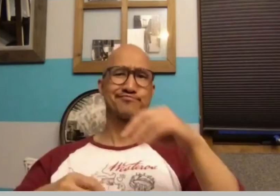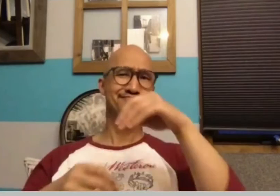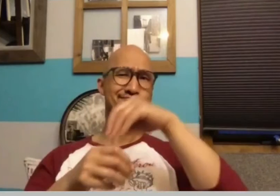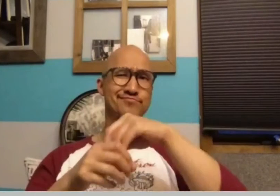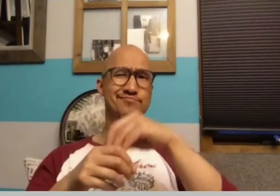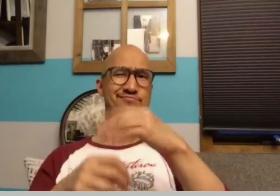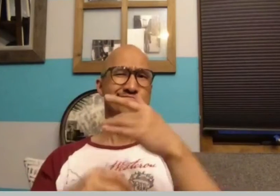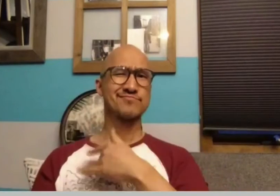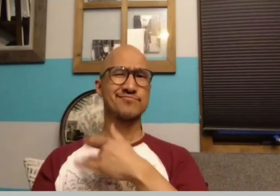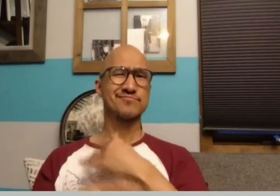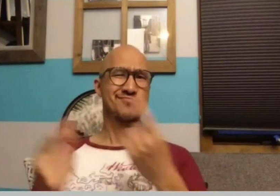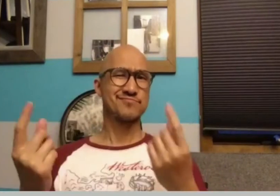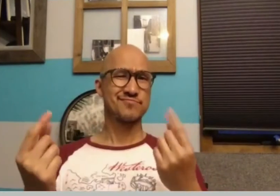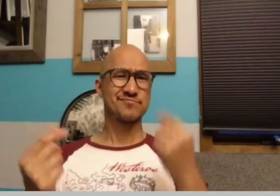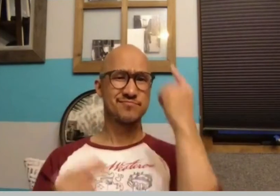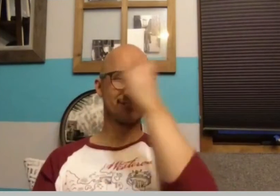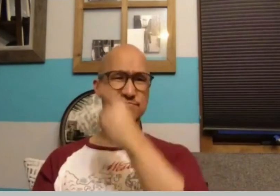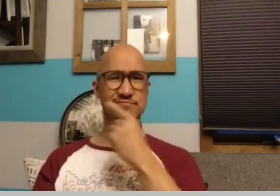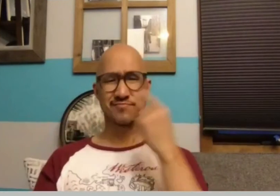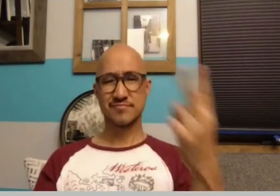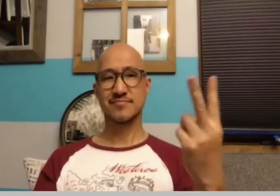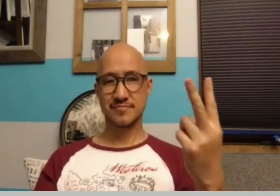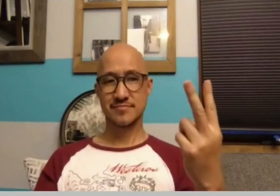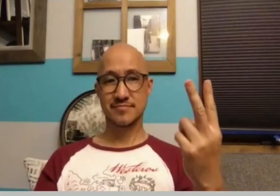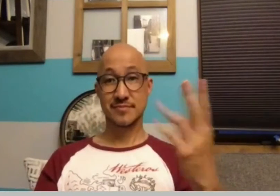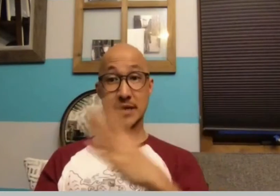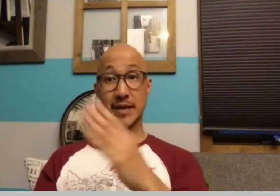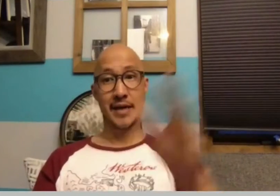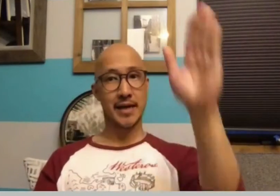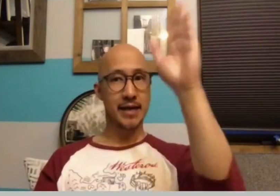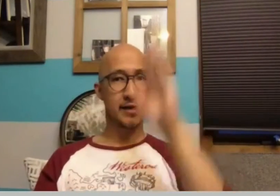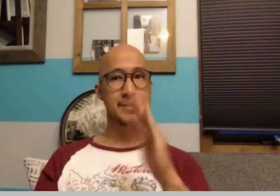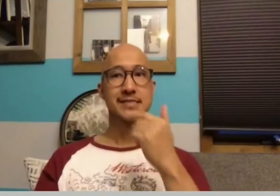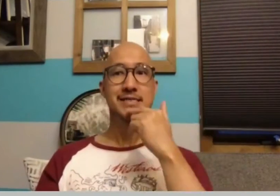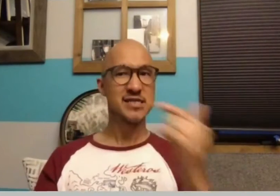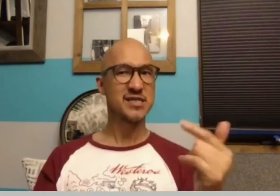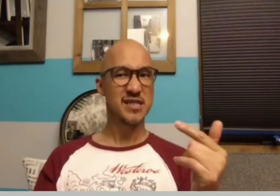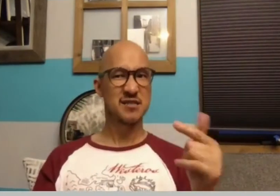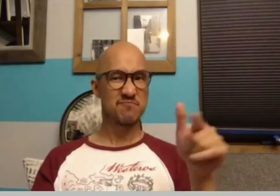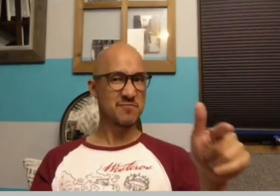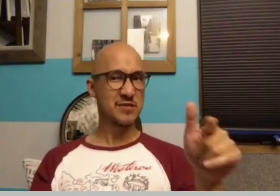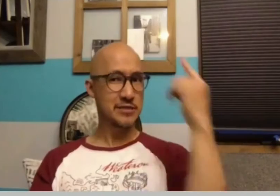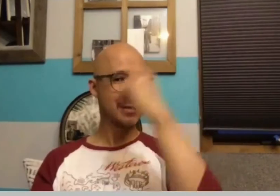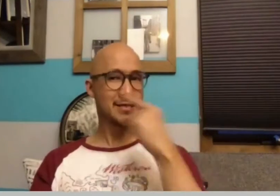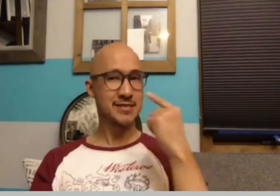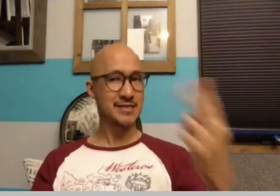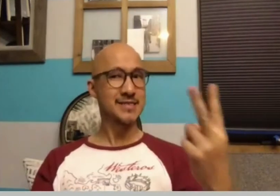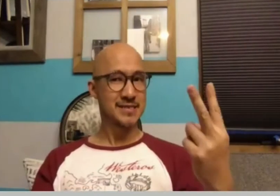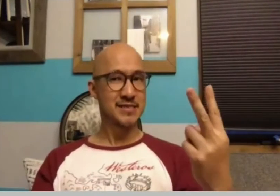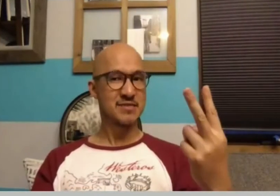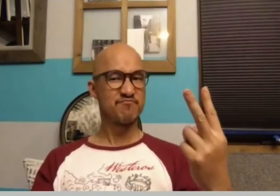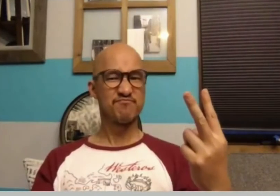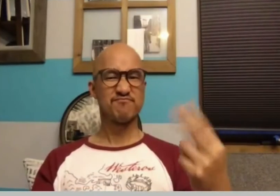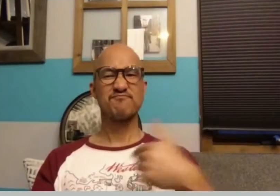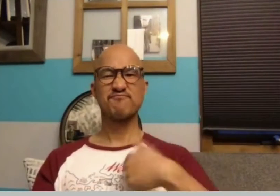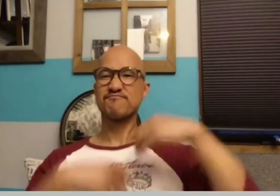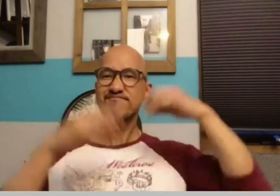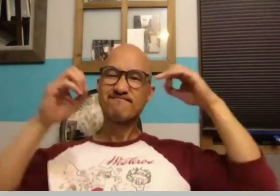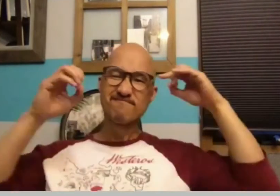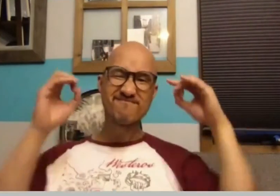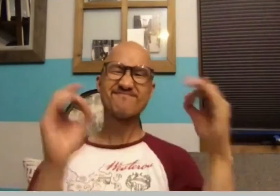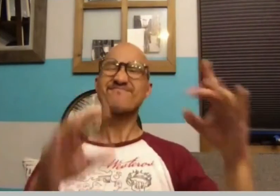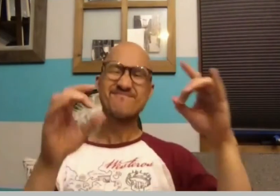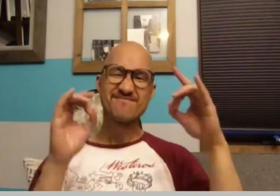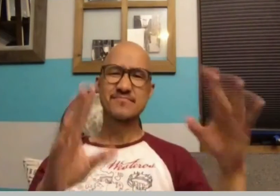to say how God actually hates their religious festivals. He hates their sacrifices. He despises their sacrifices and